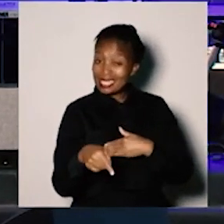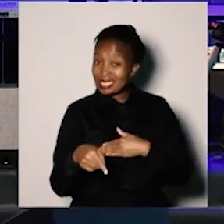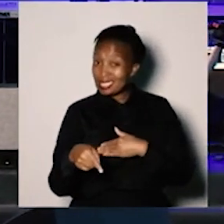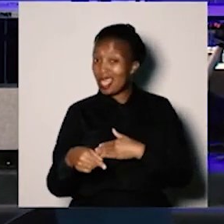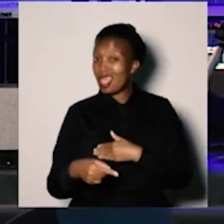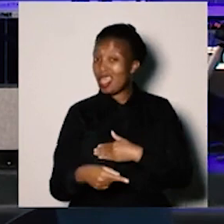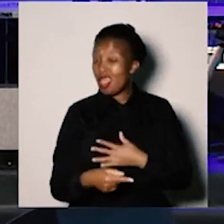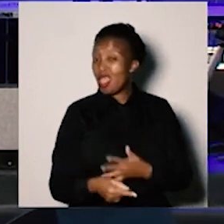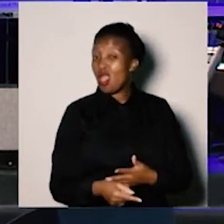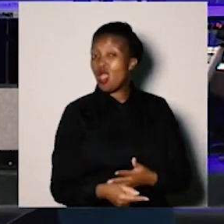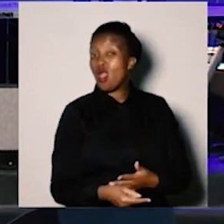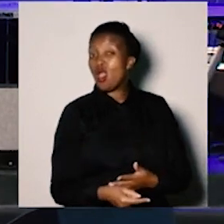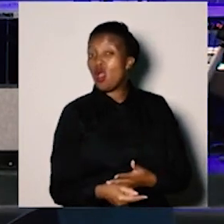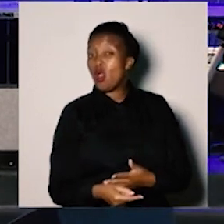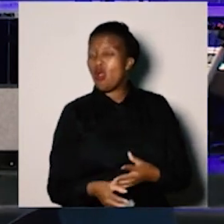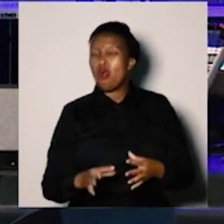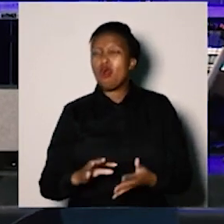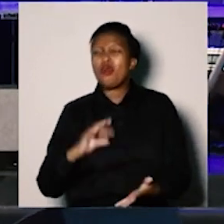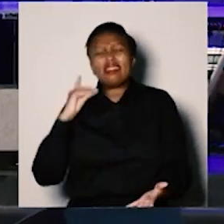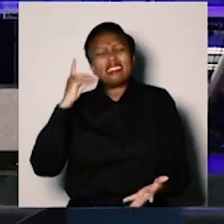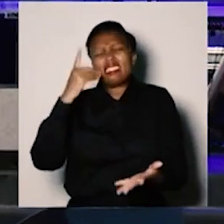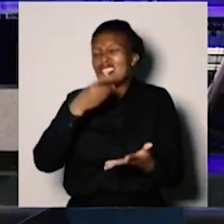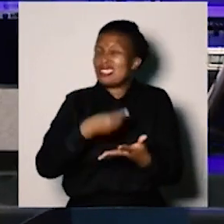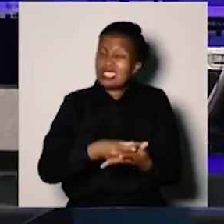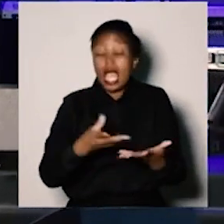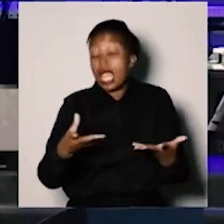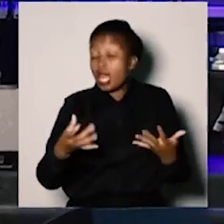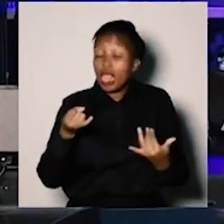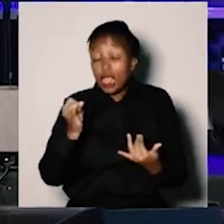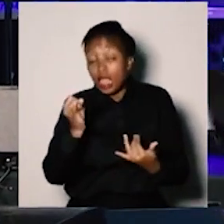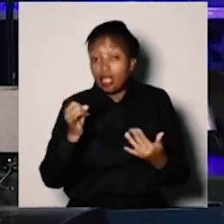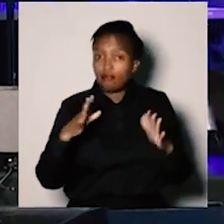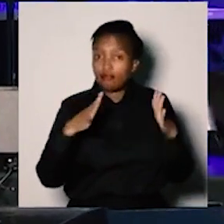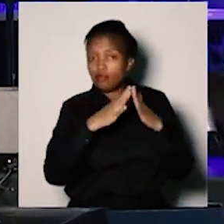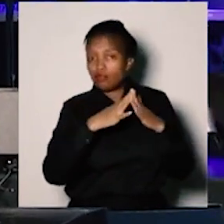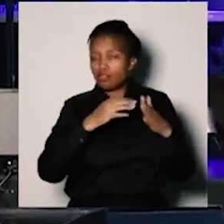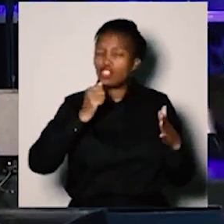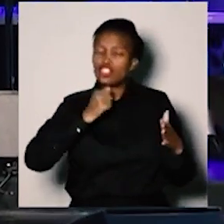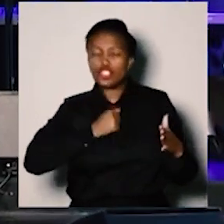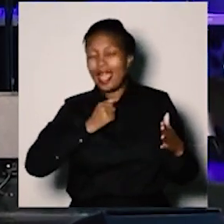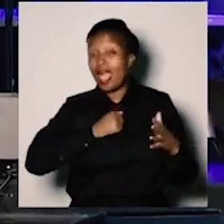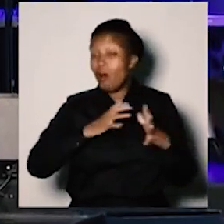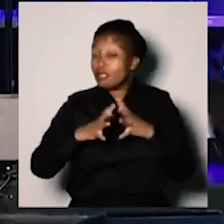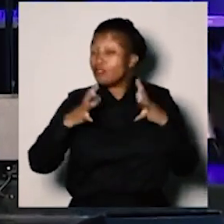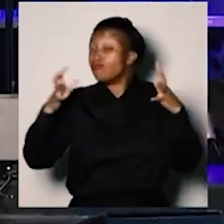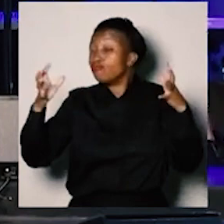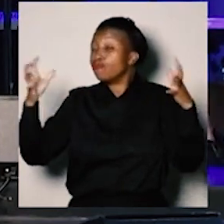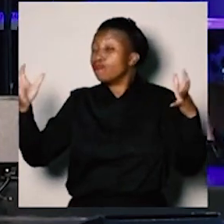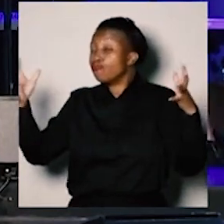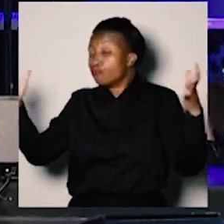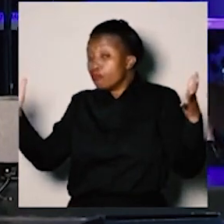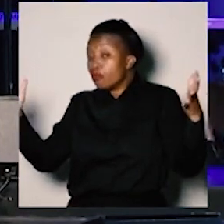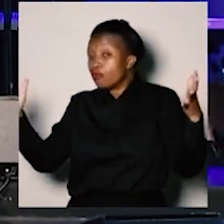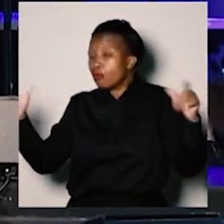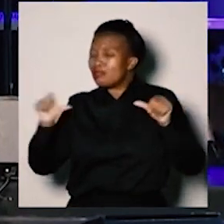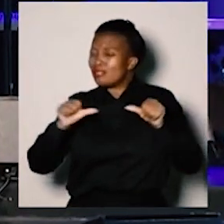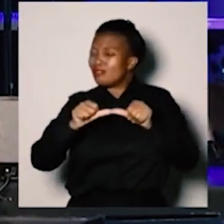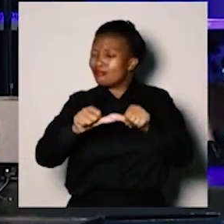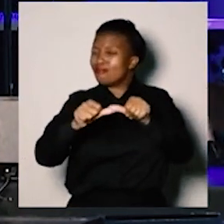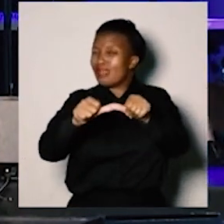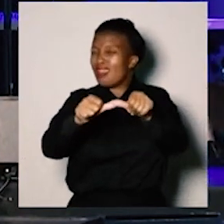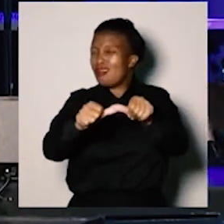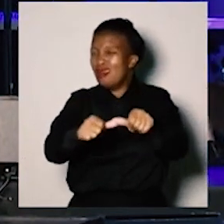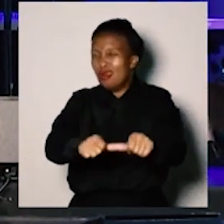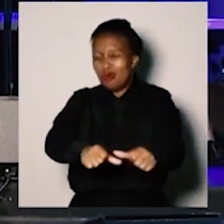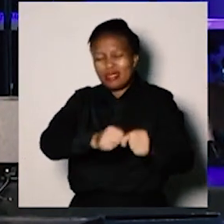whether our church continues to grow and gets into greater heights with a stronger